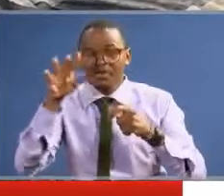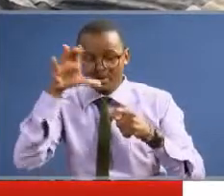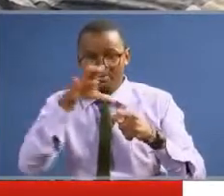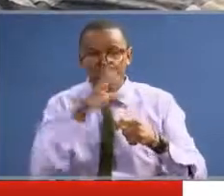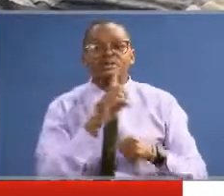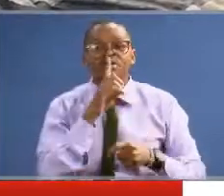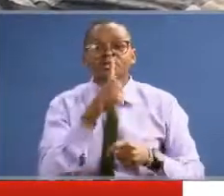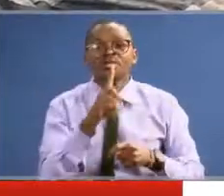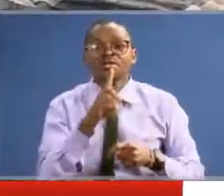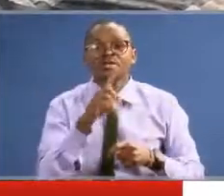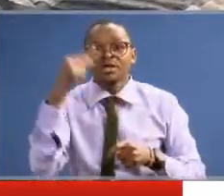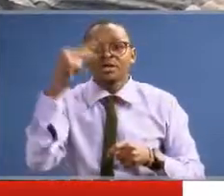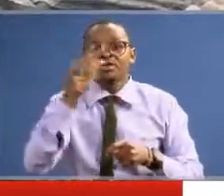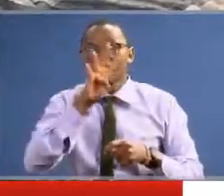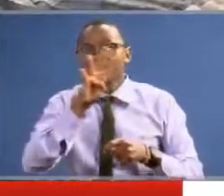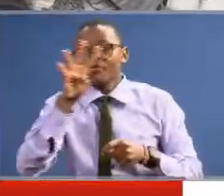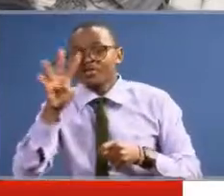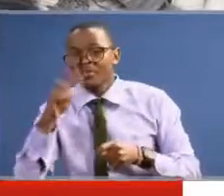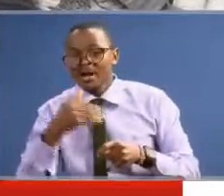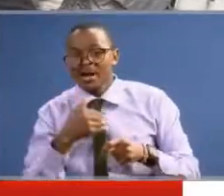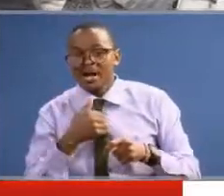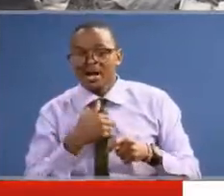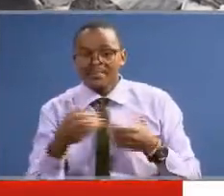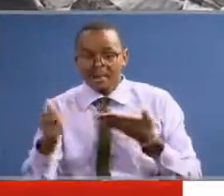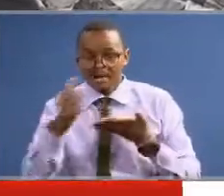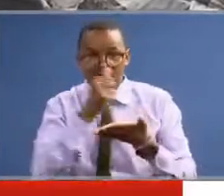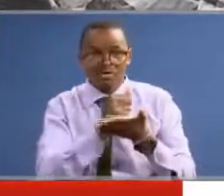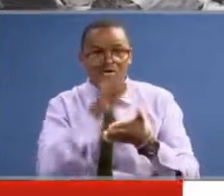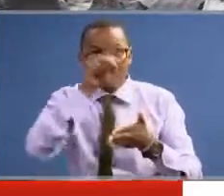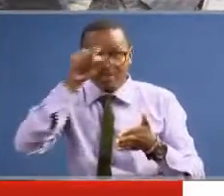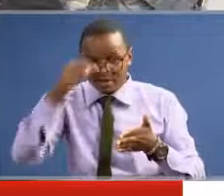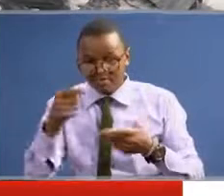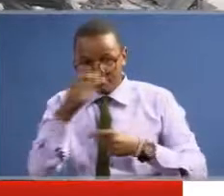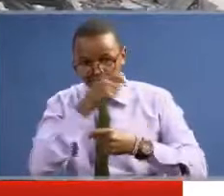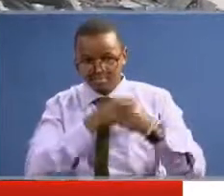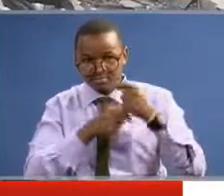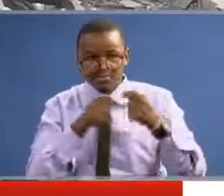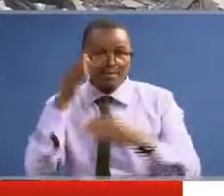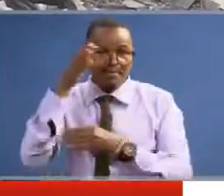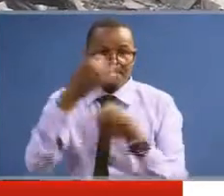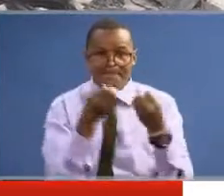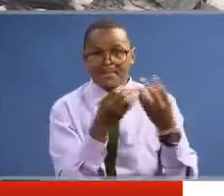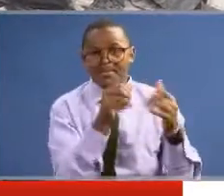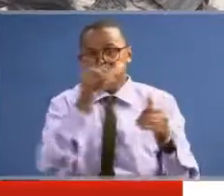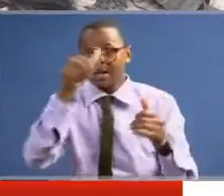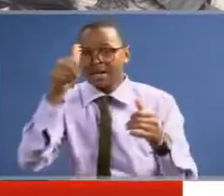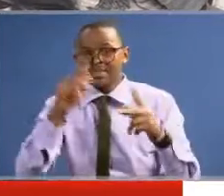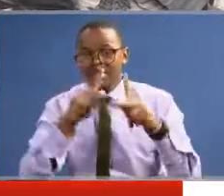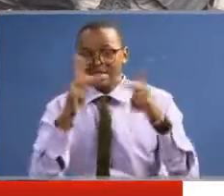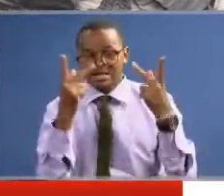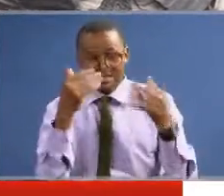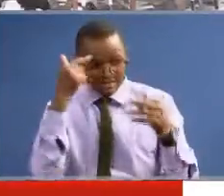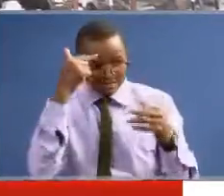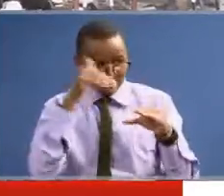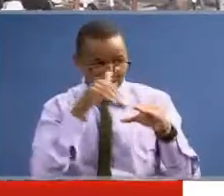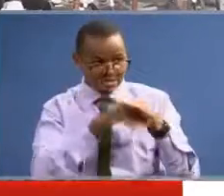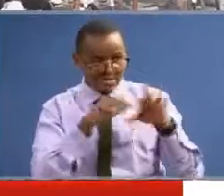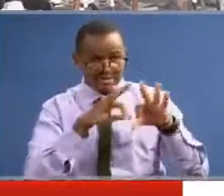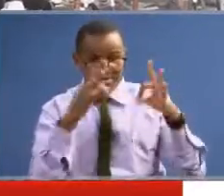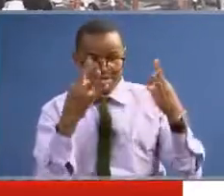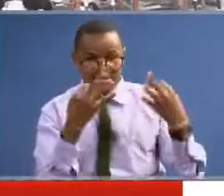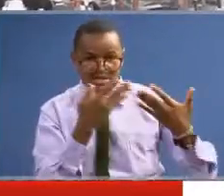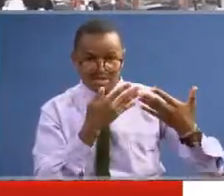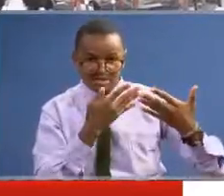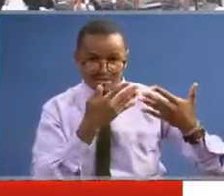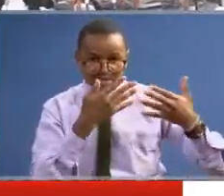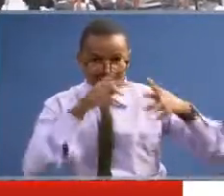claim. The Githurai 44 Market has employed more than 1,000 traders directly, with many other Kenyan families depending on business activities